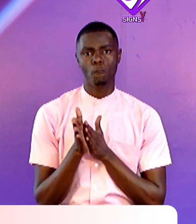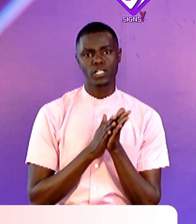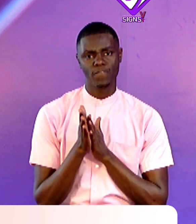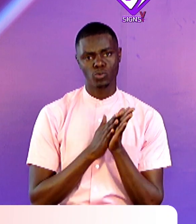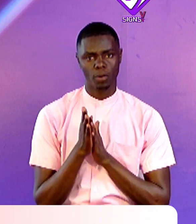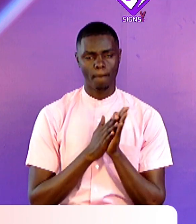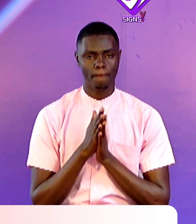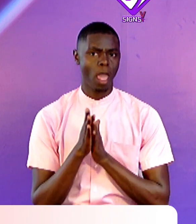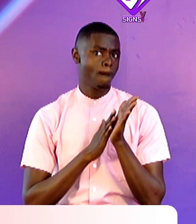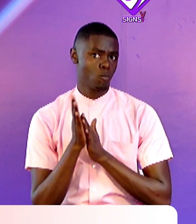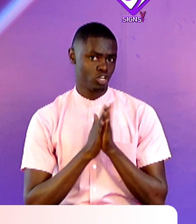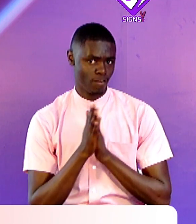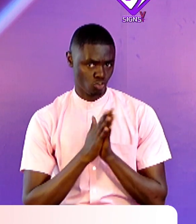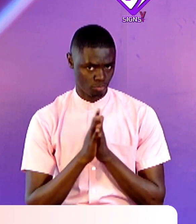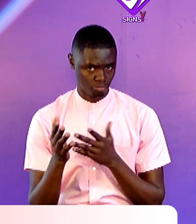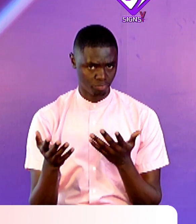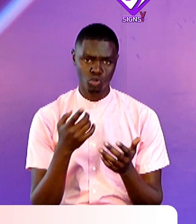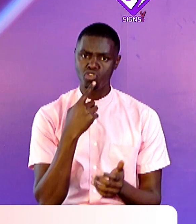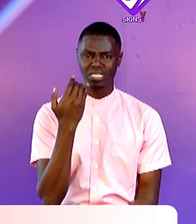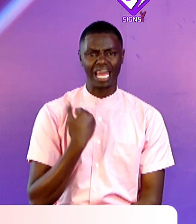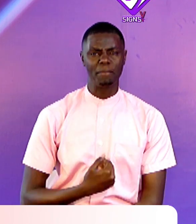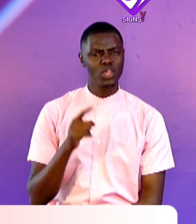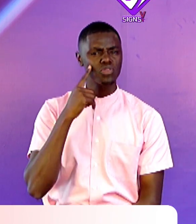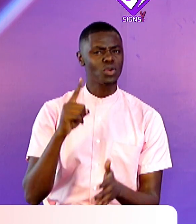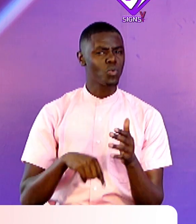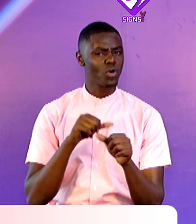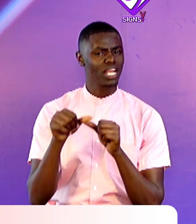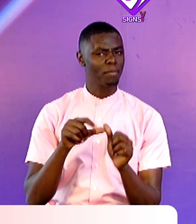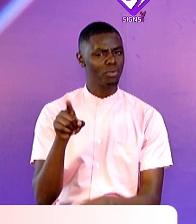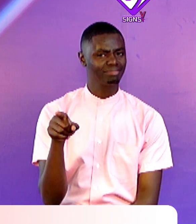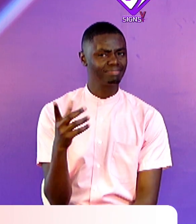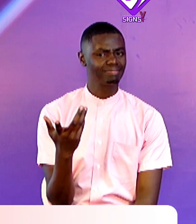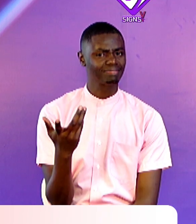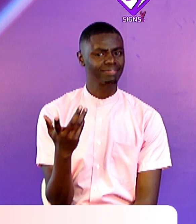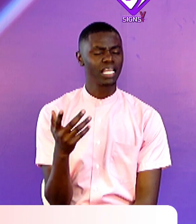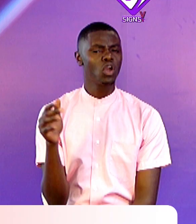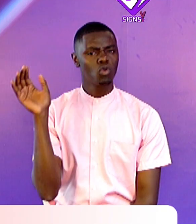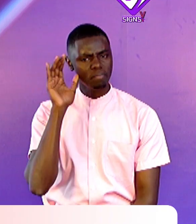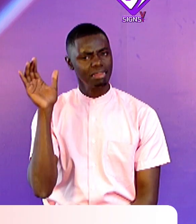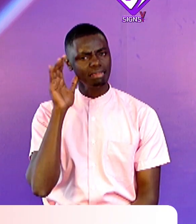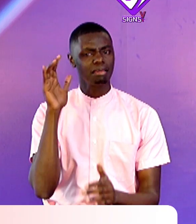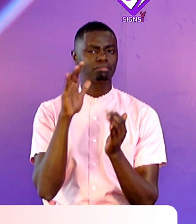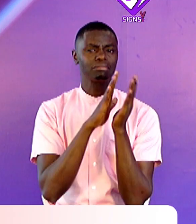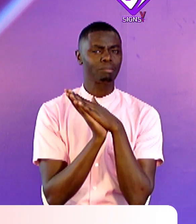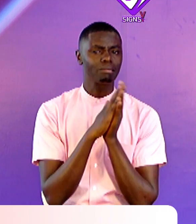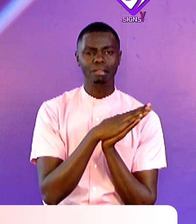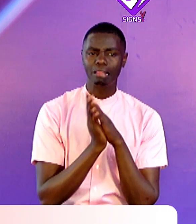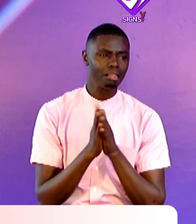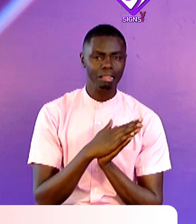Yeah? Yeah, by the way, tell me what you think about this. We've been hearing stories of